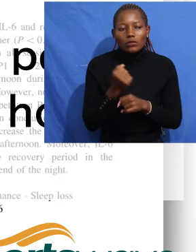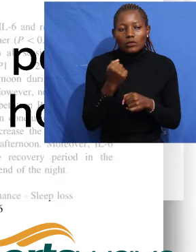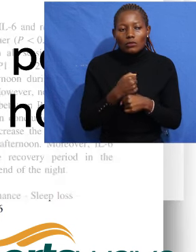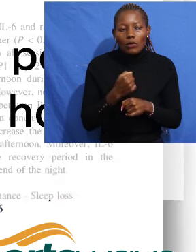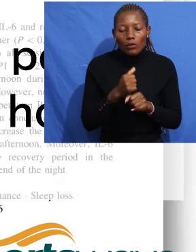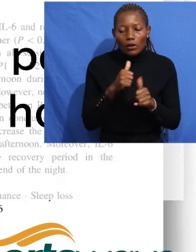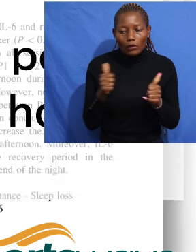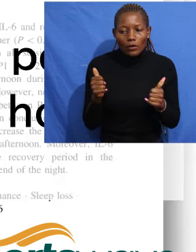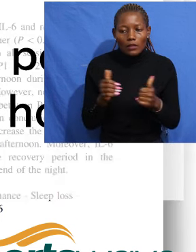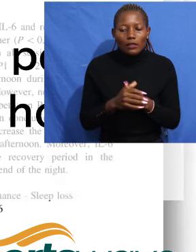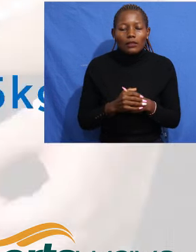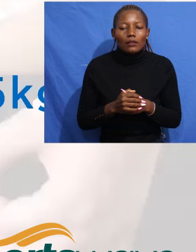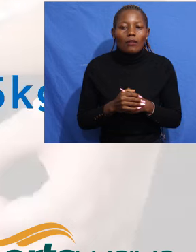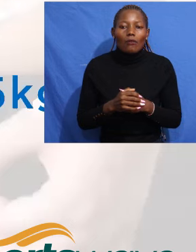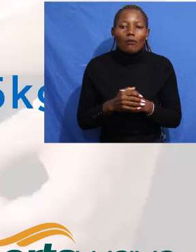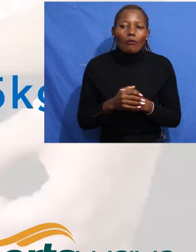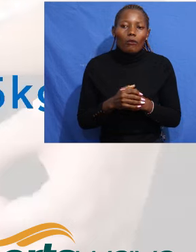But